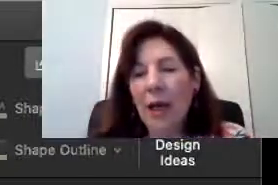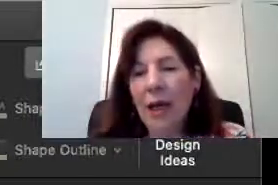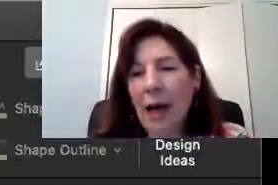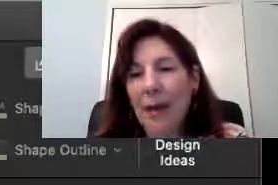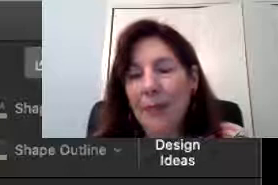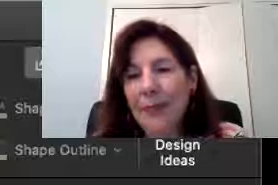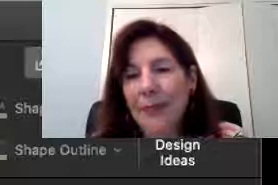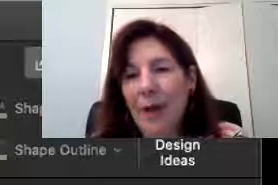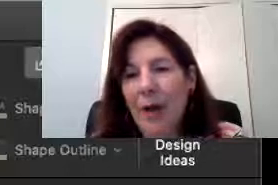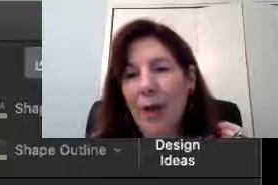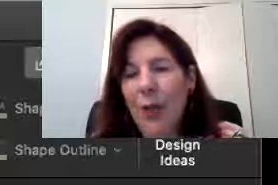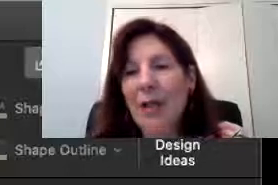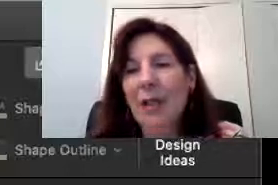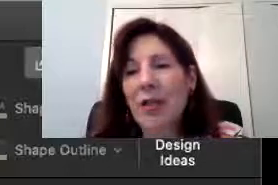current